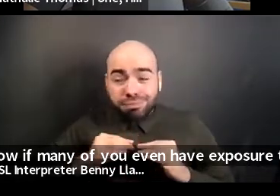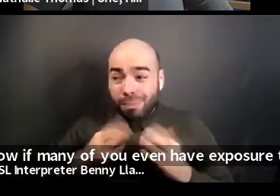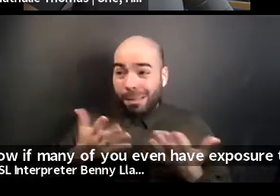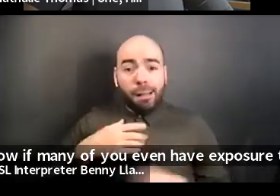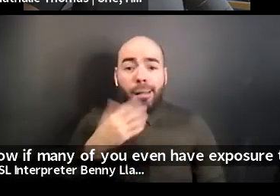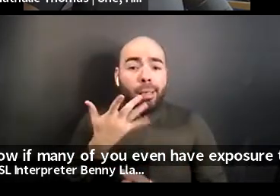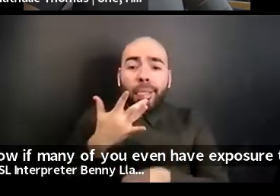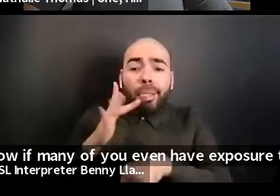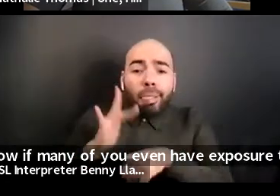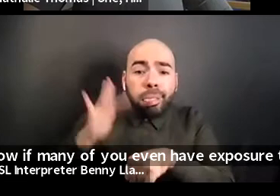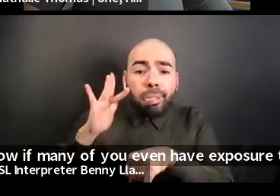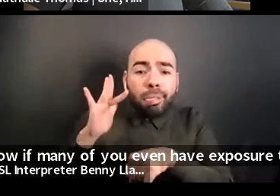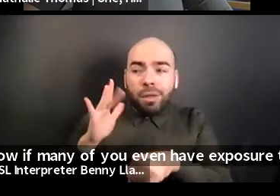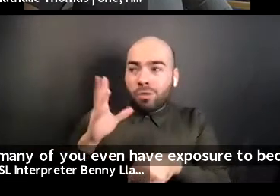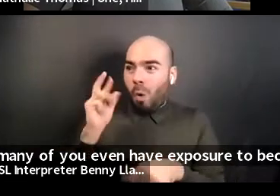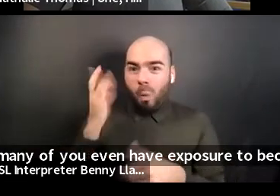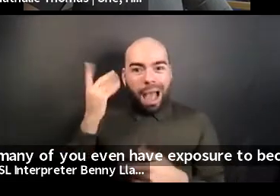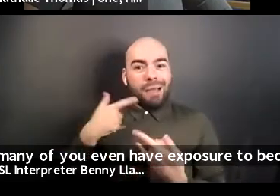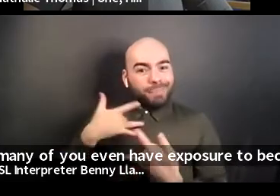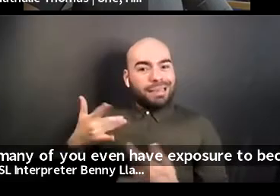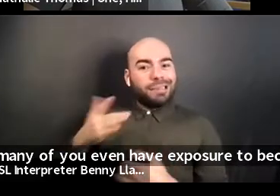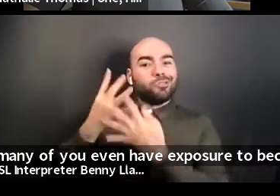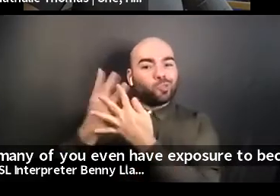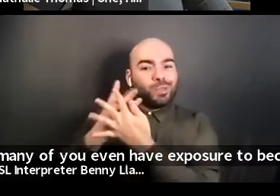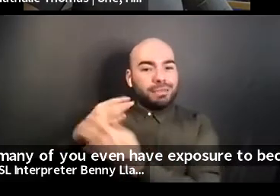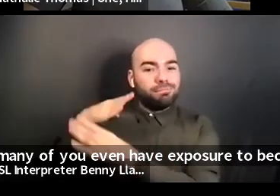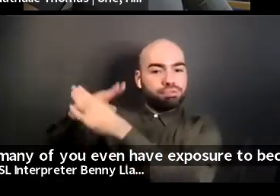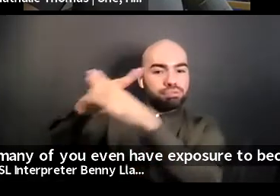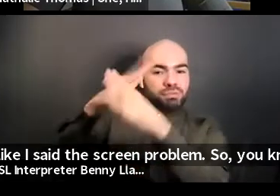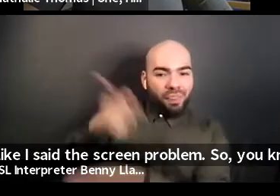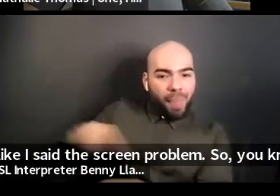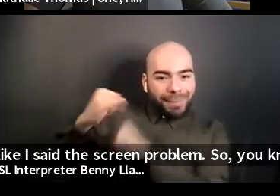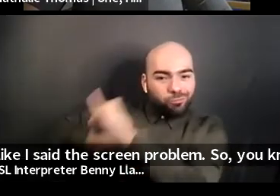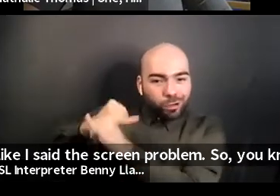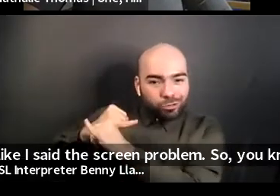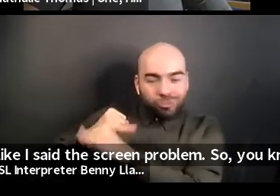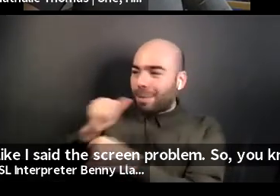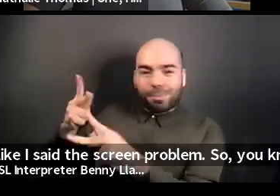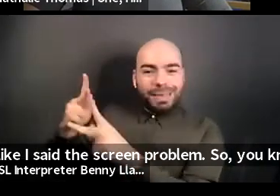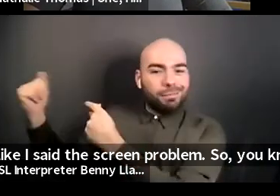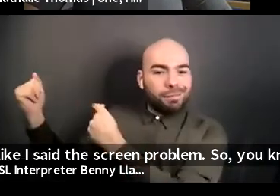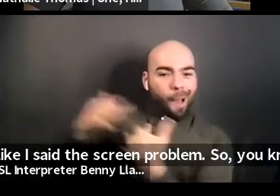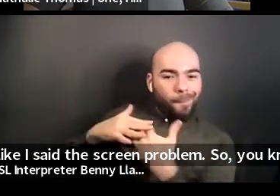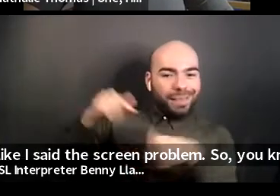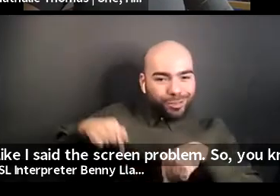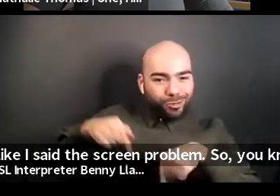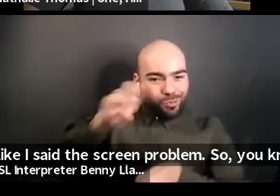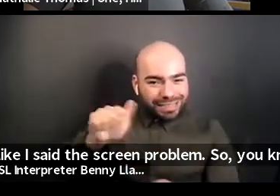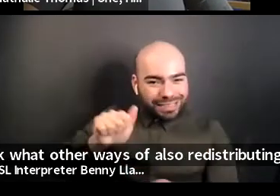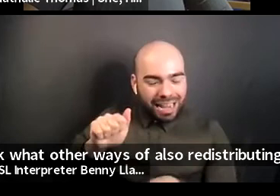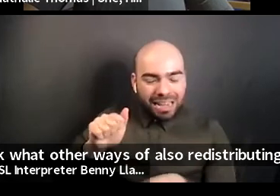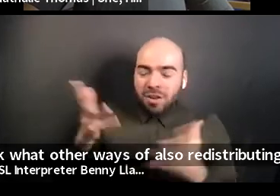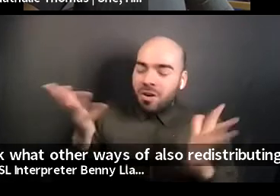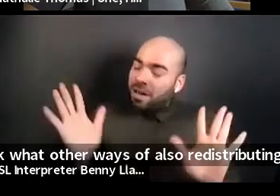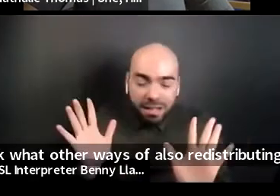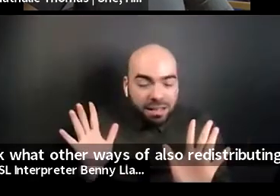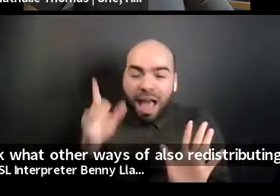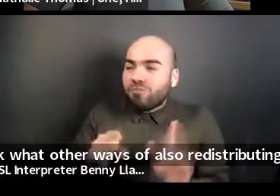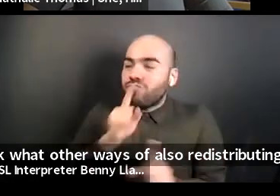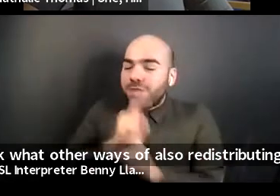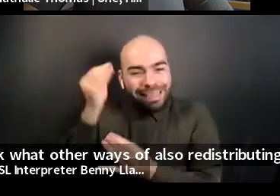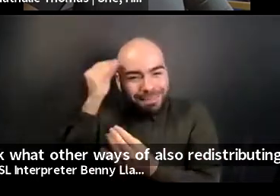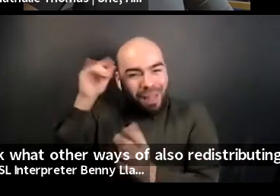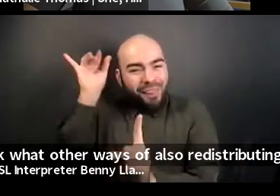said, the screen problem. So, let's think about other ways of also redistributing wealth for those of us who have,